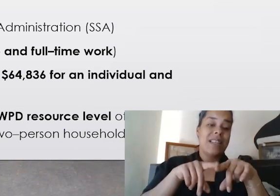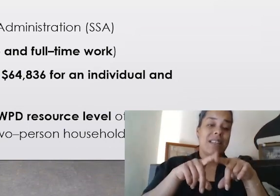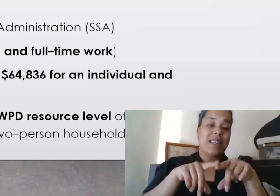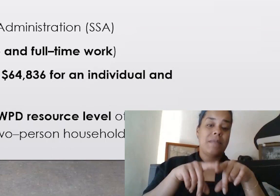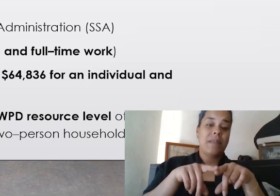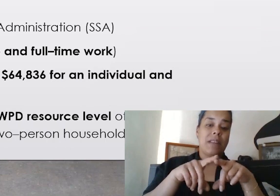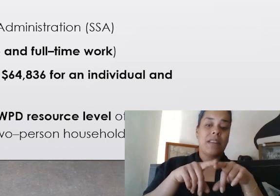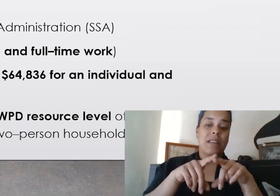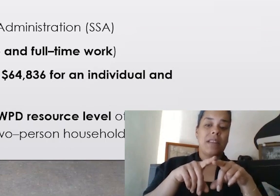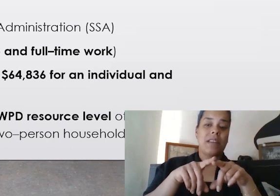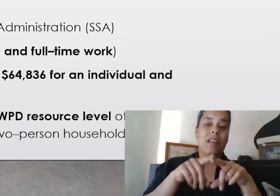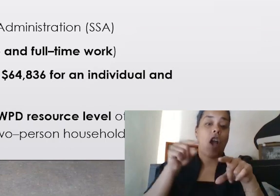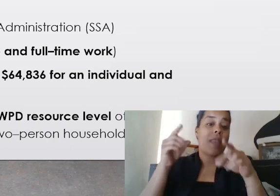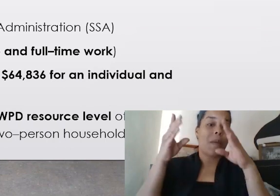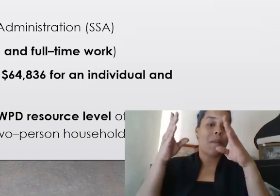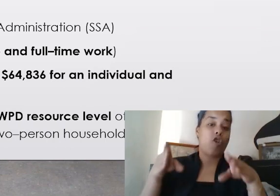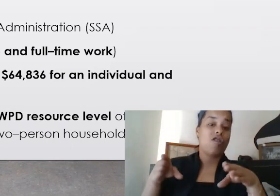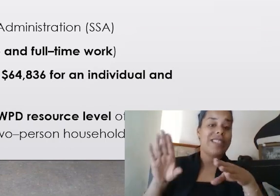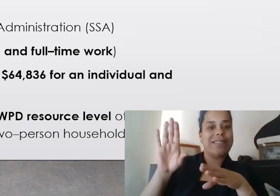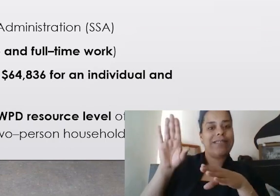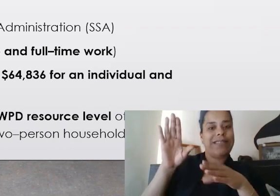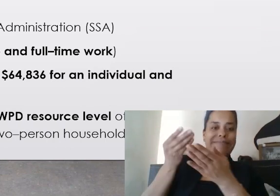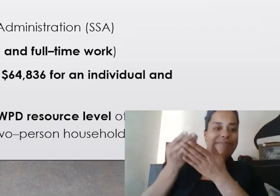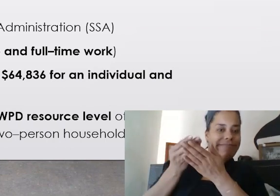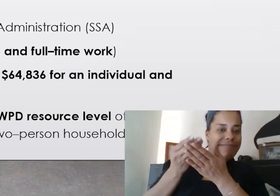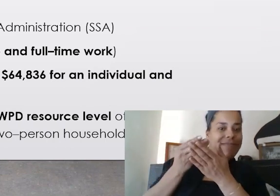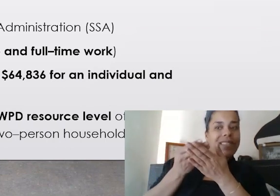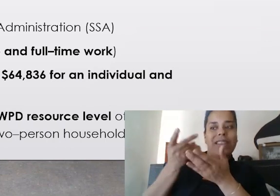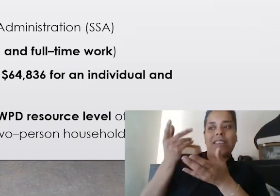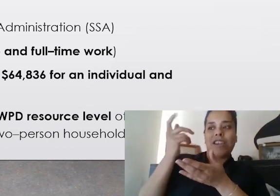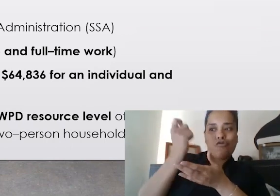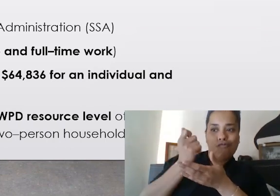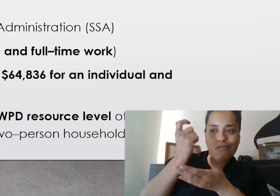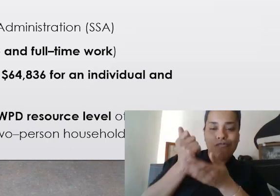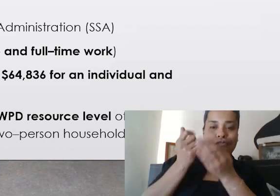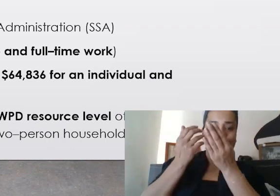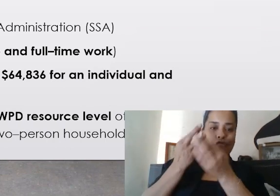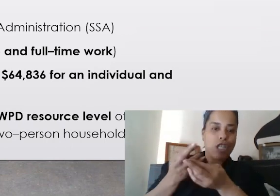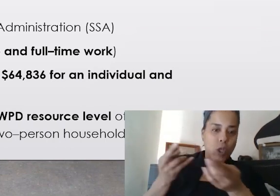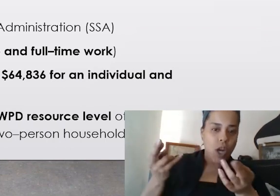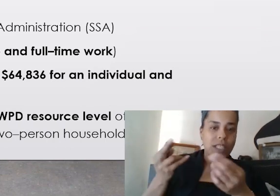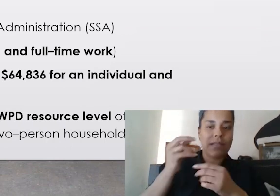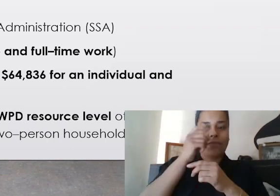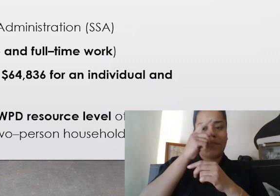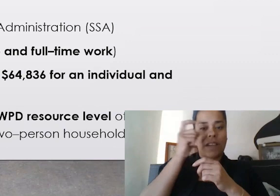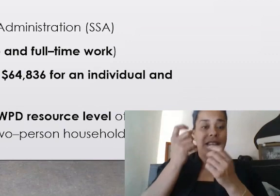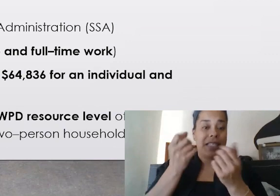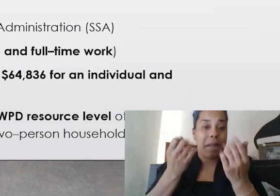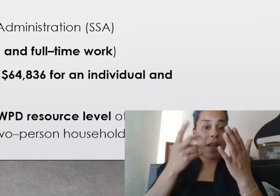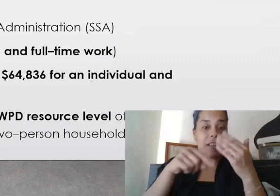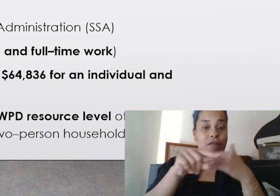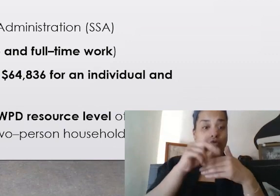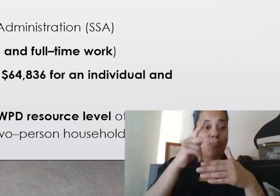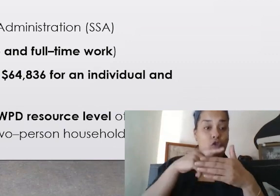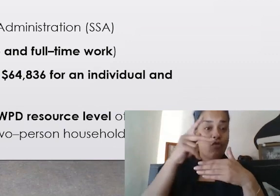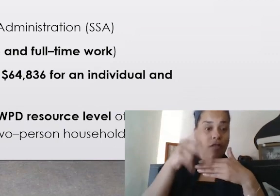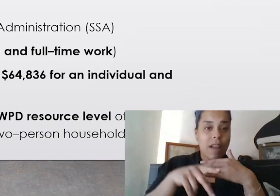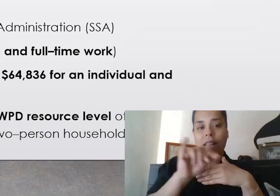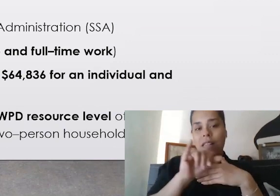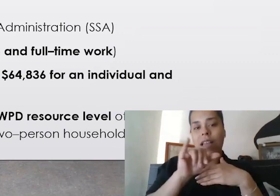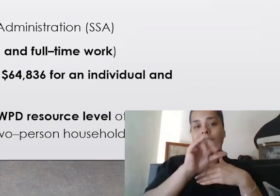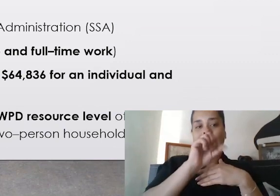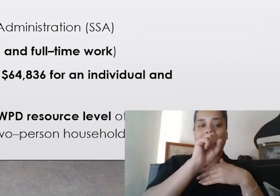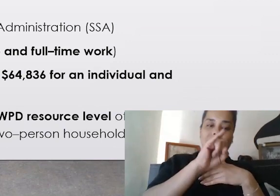the person's resources and wages, because a lot of these programs, such as SSI